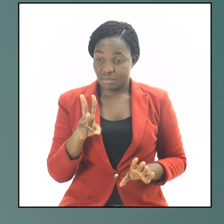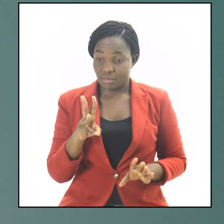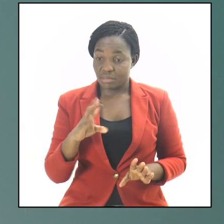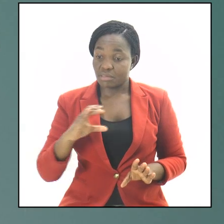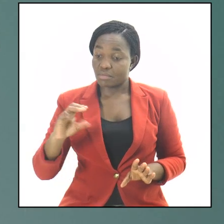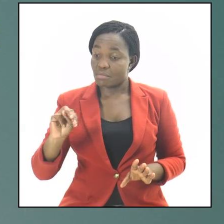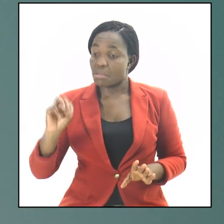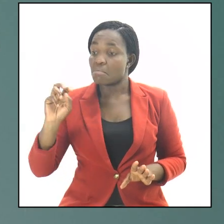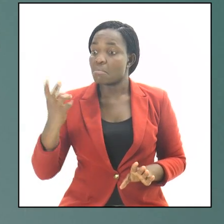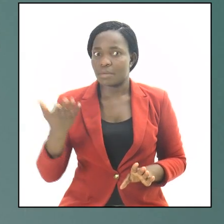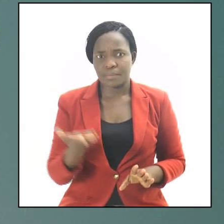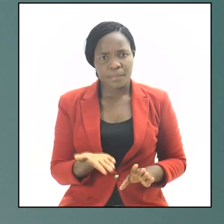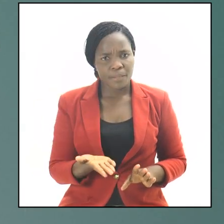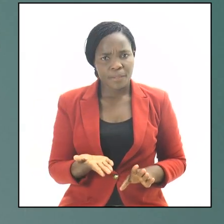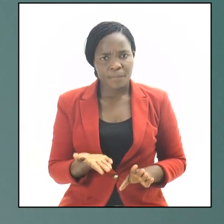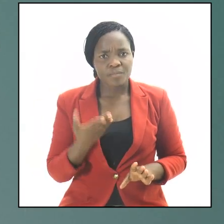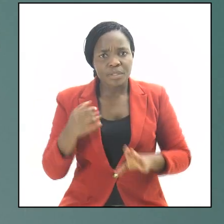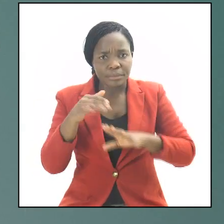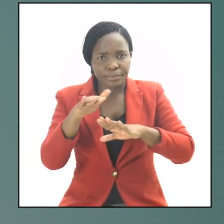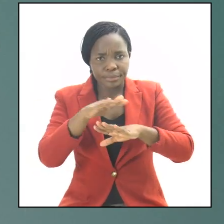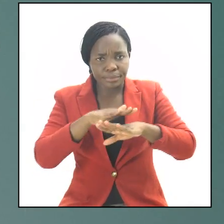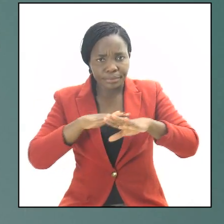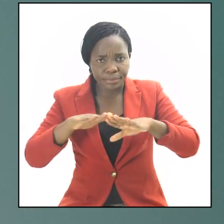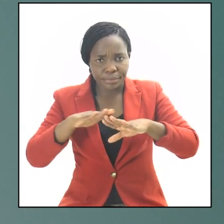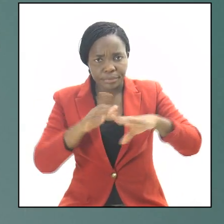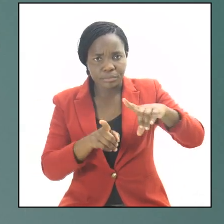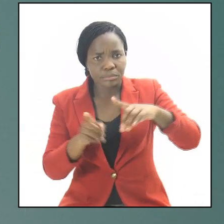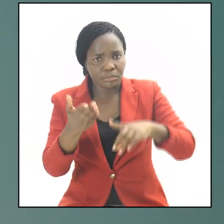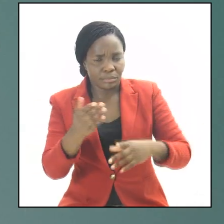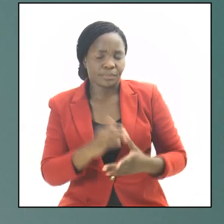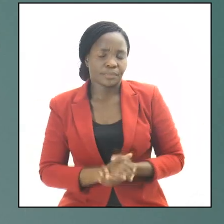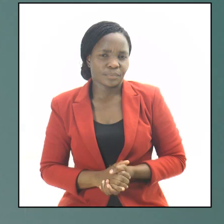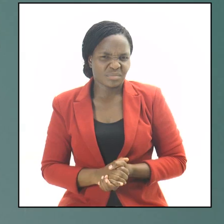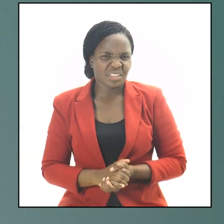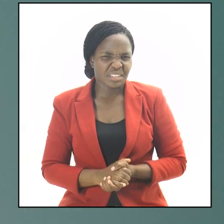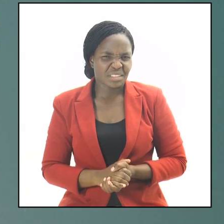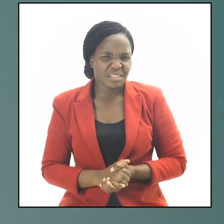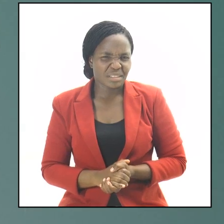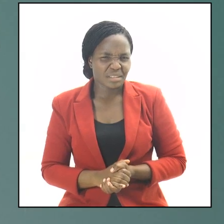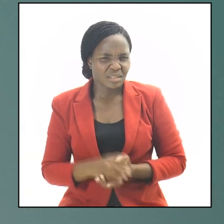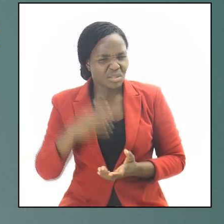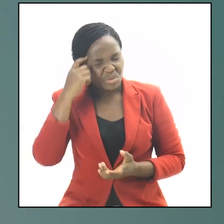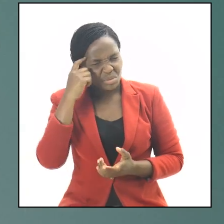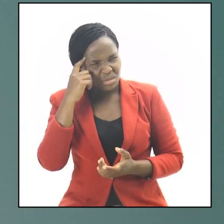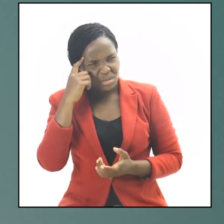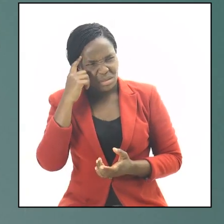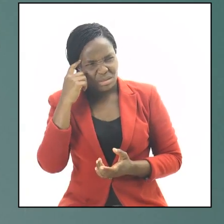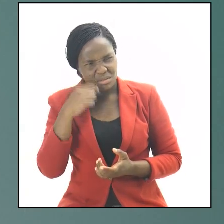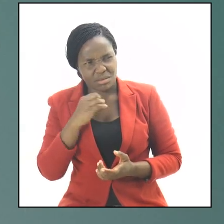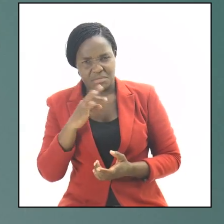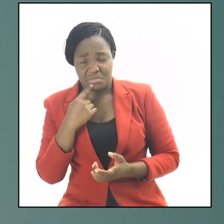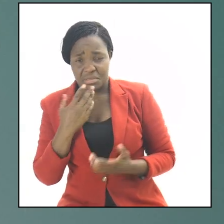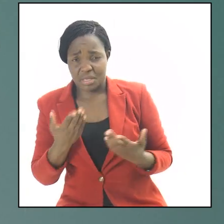23.56 as the area of this parallelogram. Do you think we can say with safety that the area of